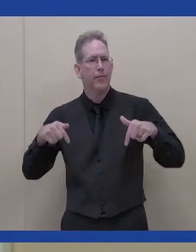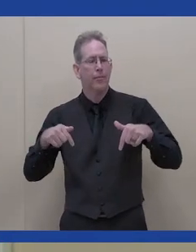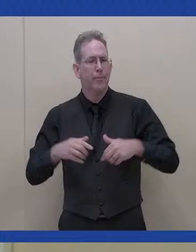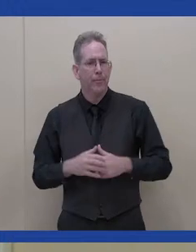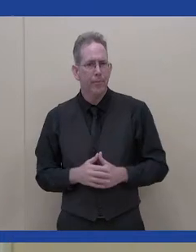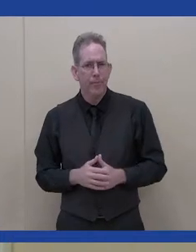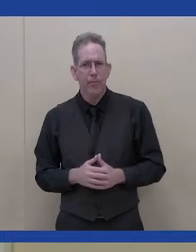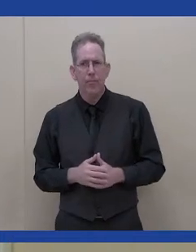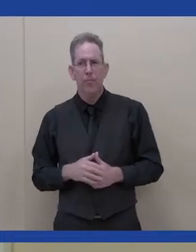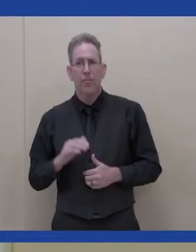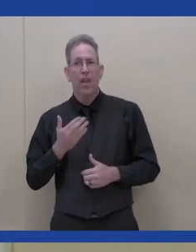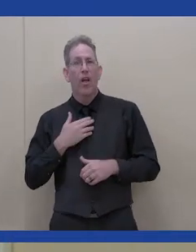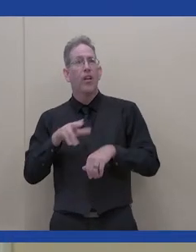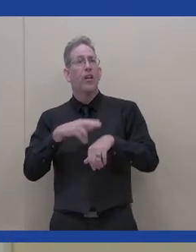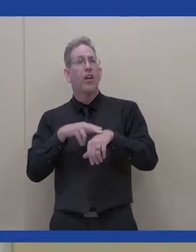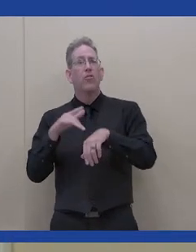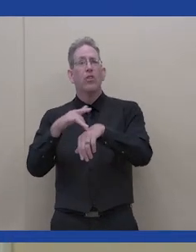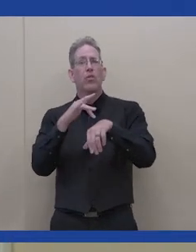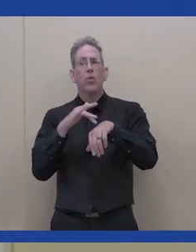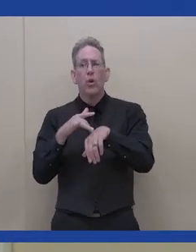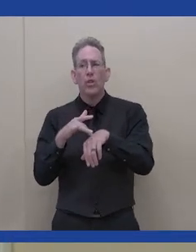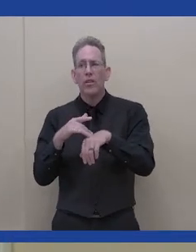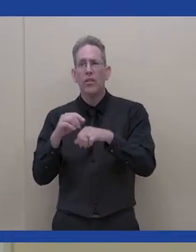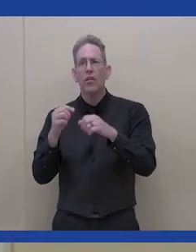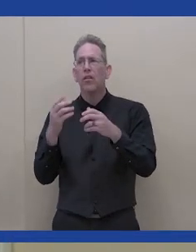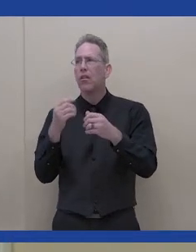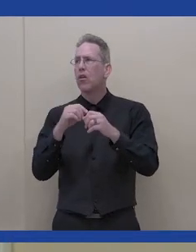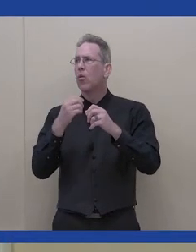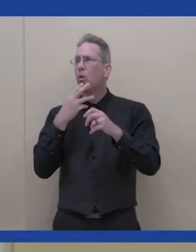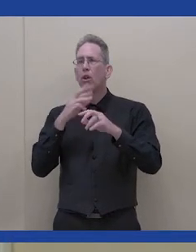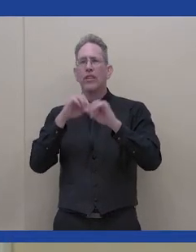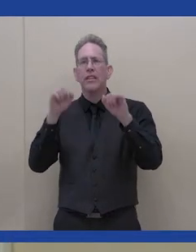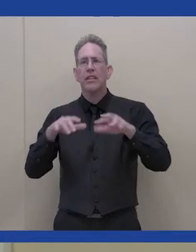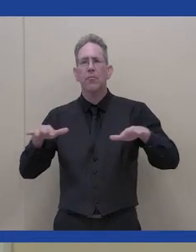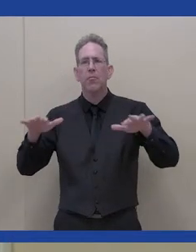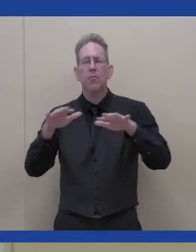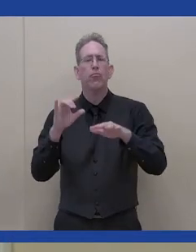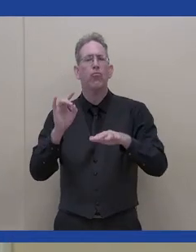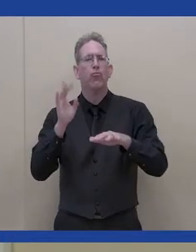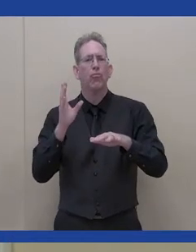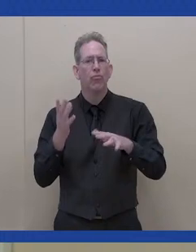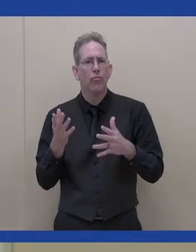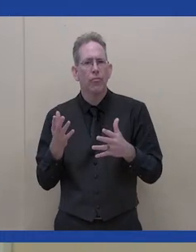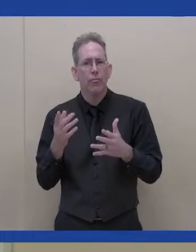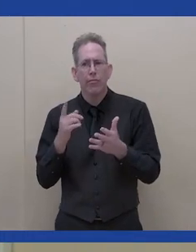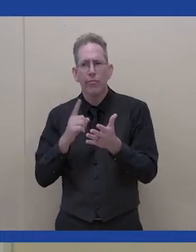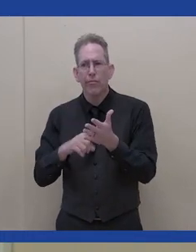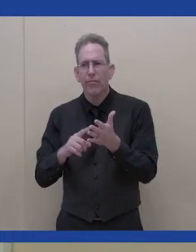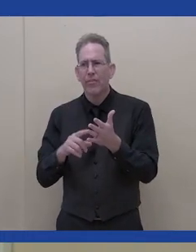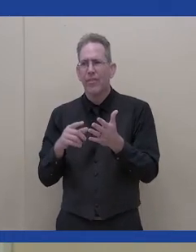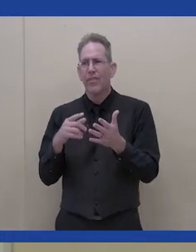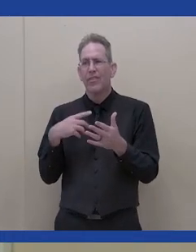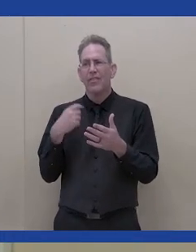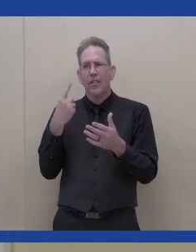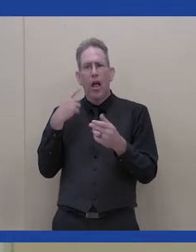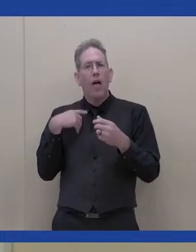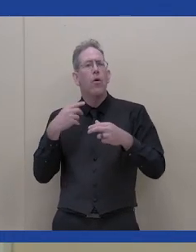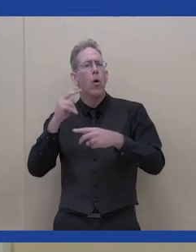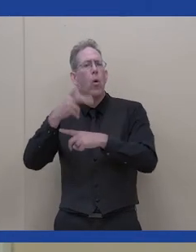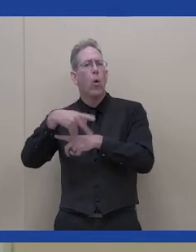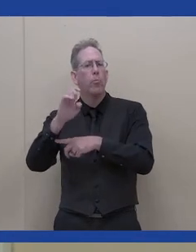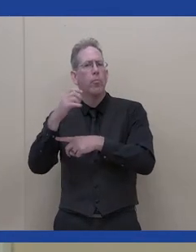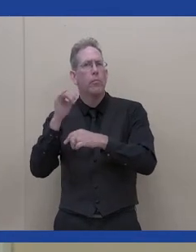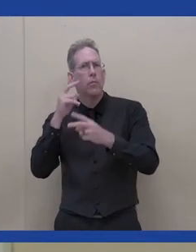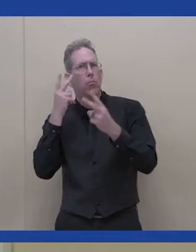and our food systems. In the face of this challenge, I see cause for hope, gleaning insights from the work of members of our